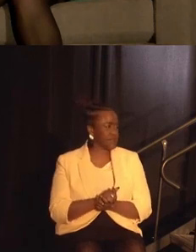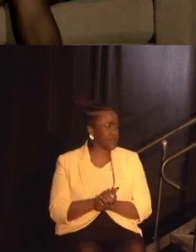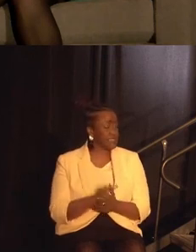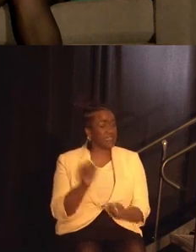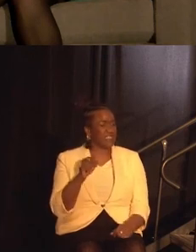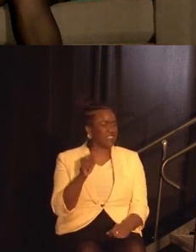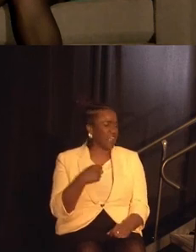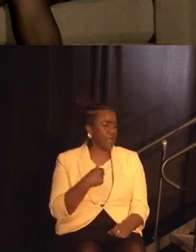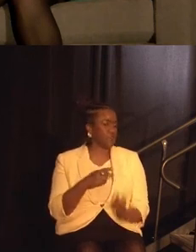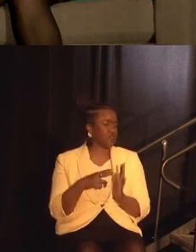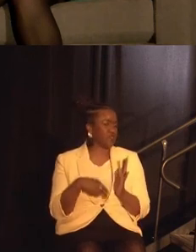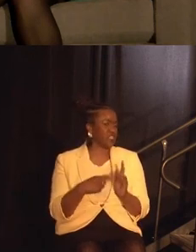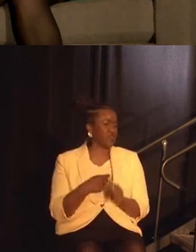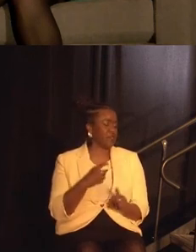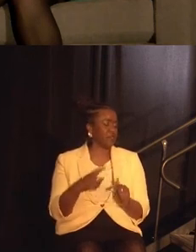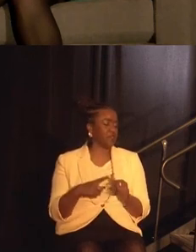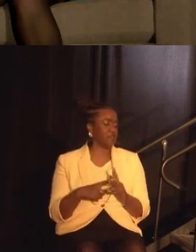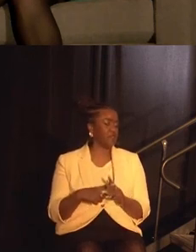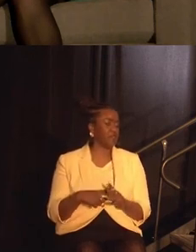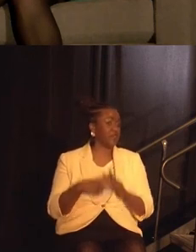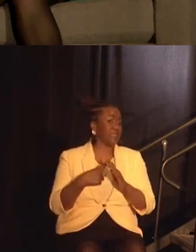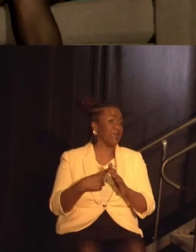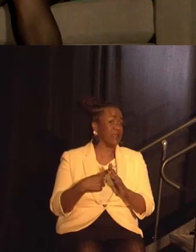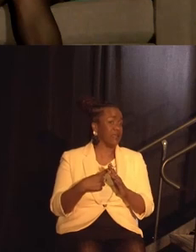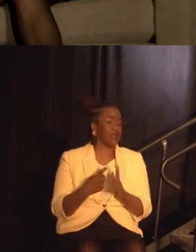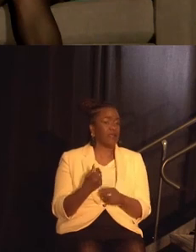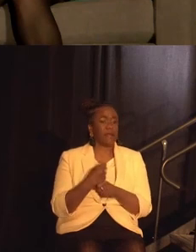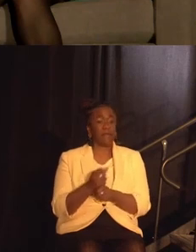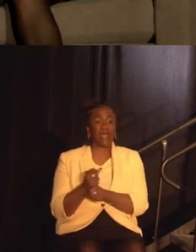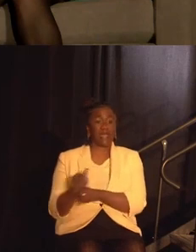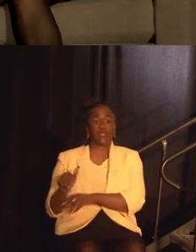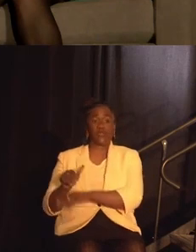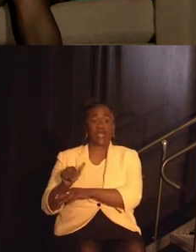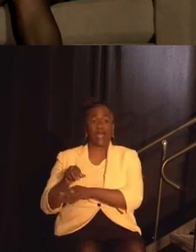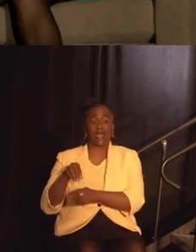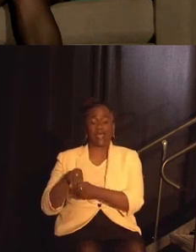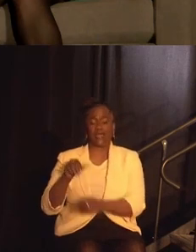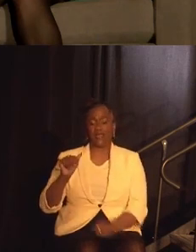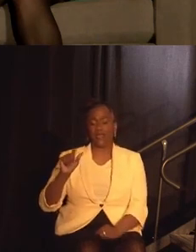I'll just read from the very beginning of Meet Me Tonight in Atlantic City.